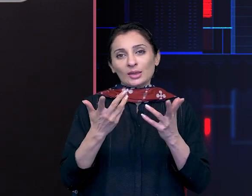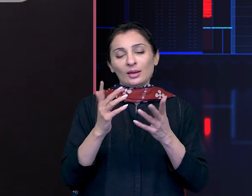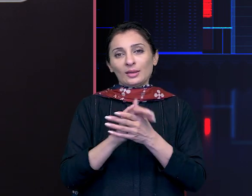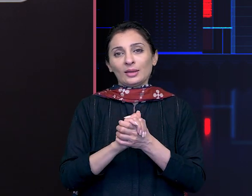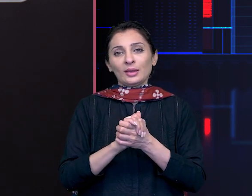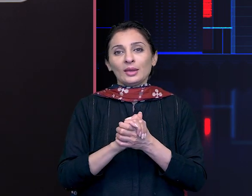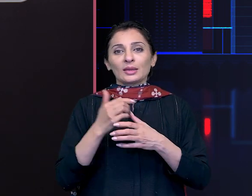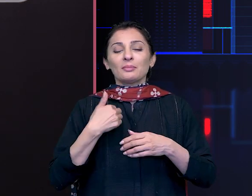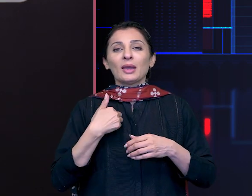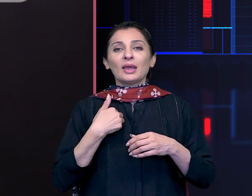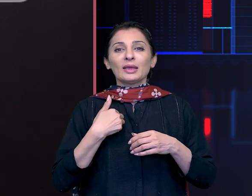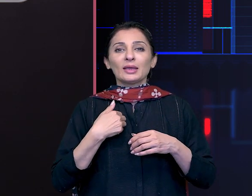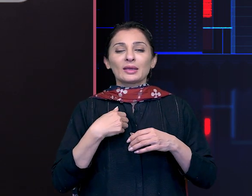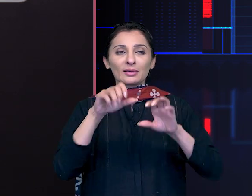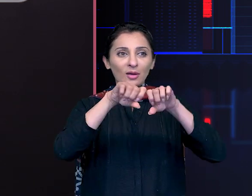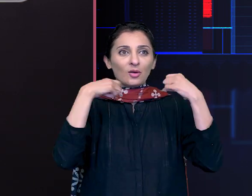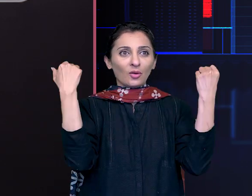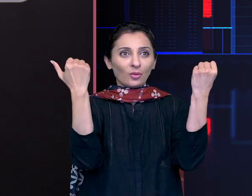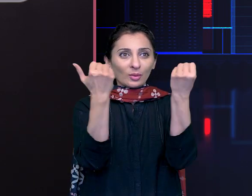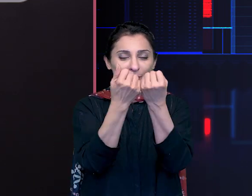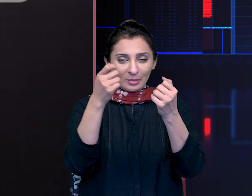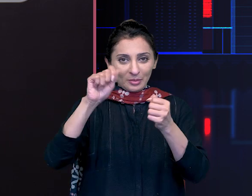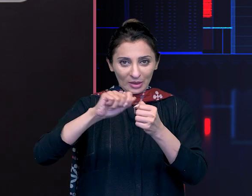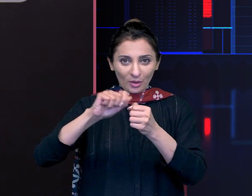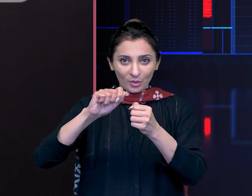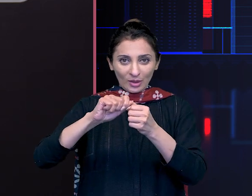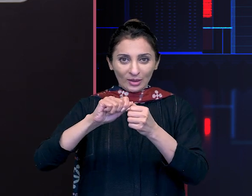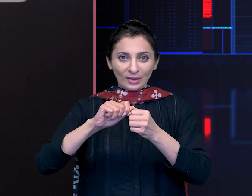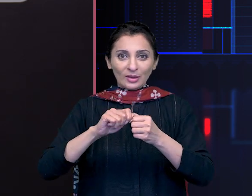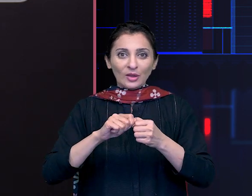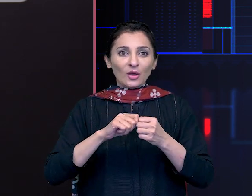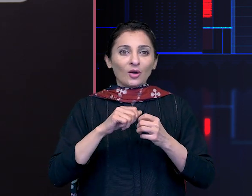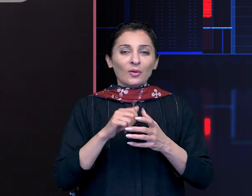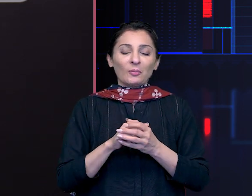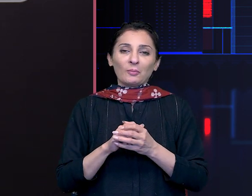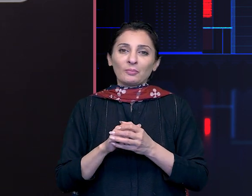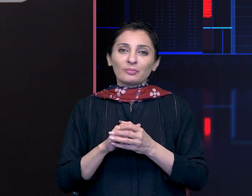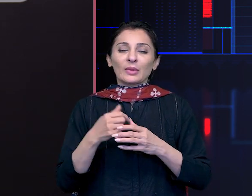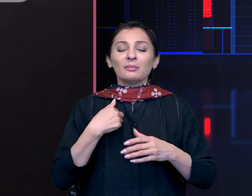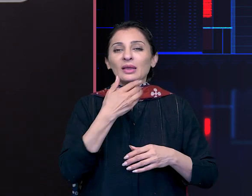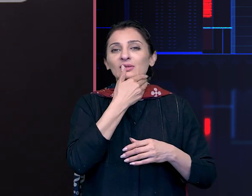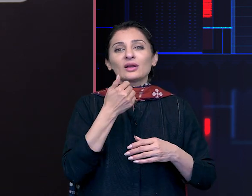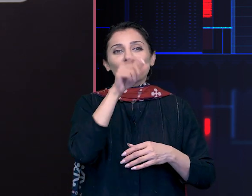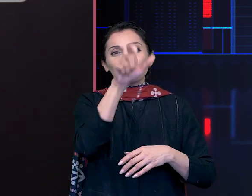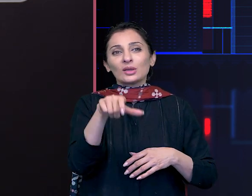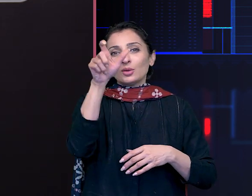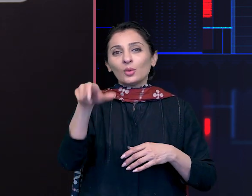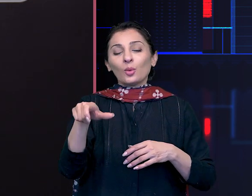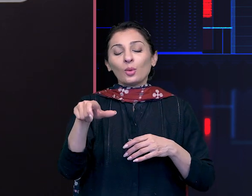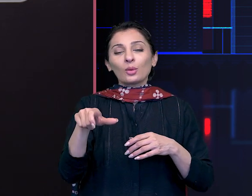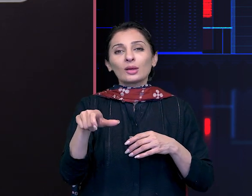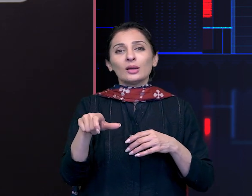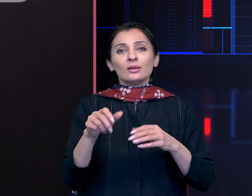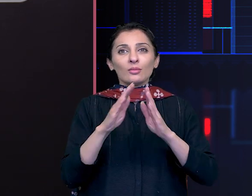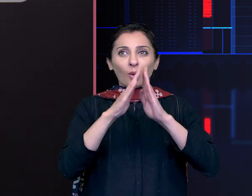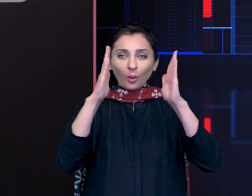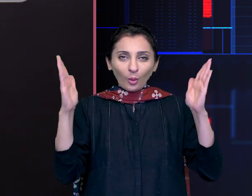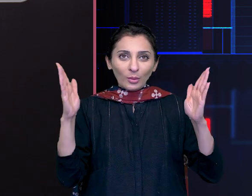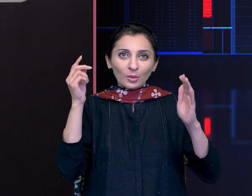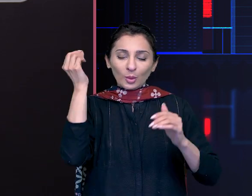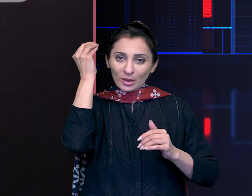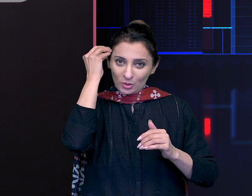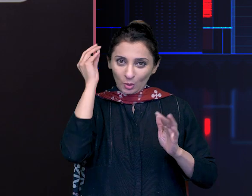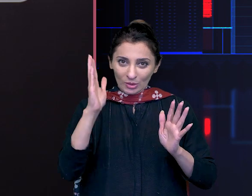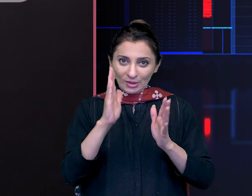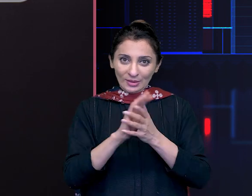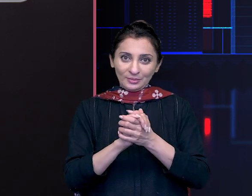I'm in a gallery and somebody approaches my work. They usually ask what this is. I want people to be more open. I want people to